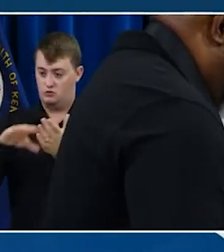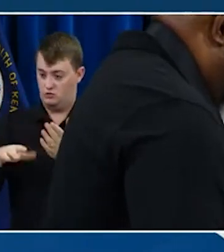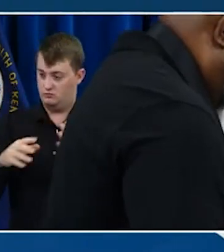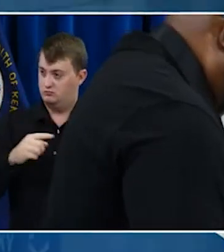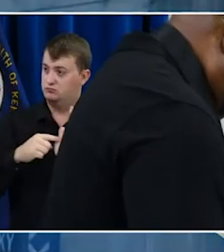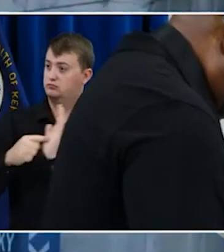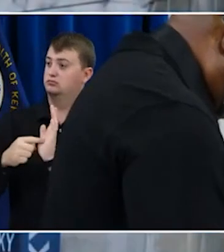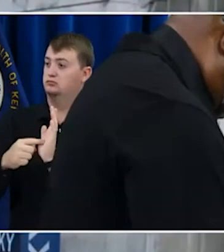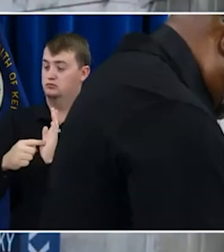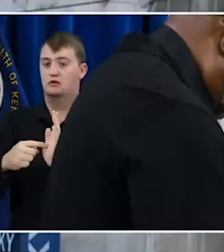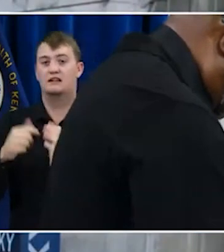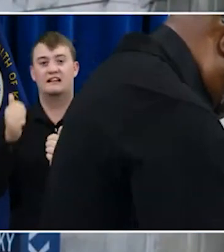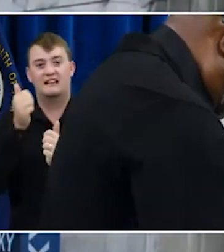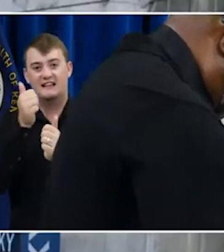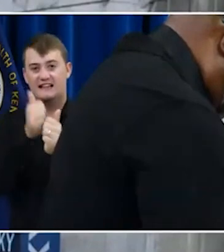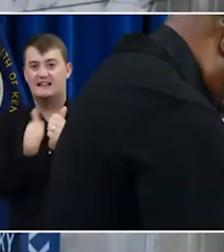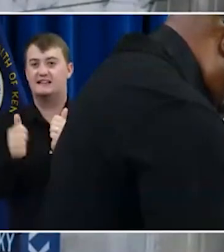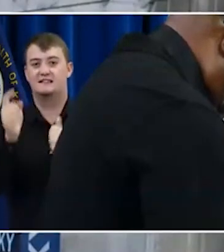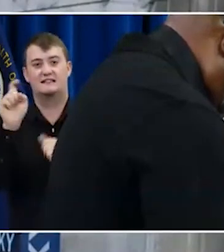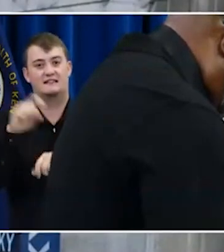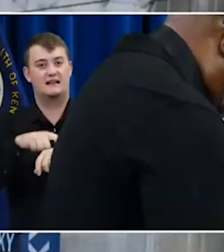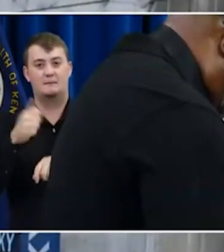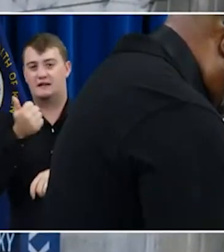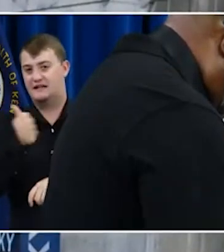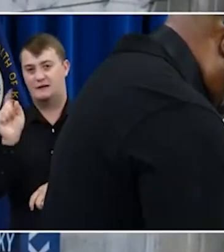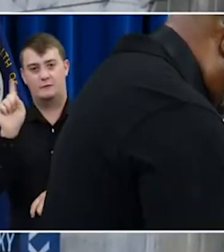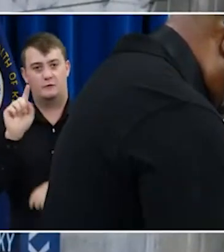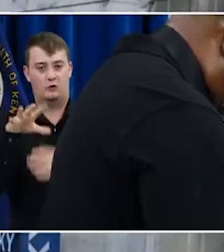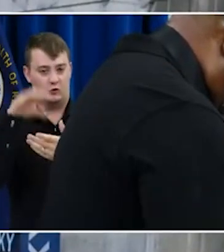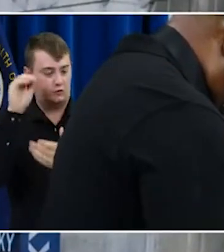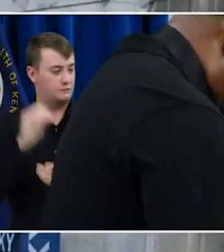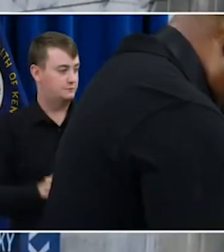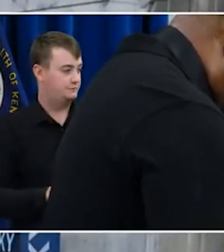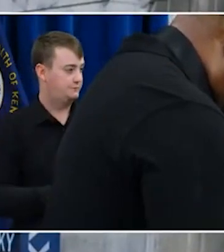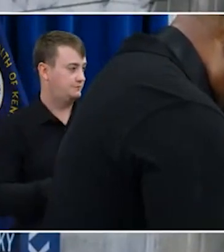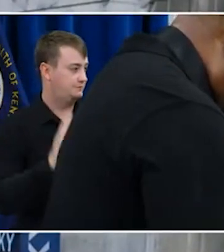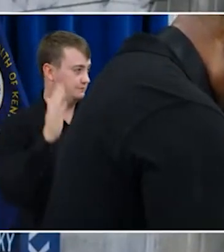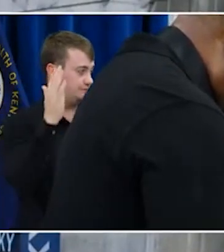truly embodying anytime, anywhere learning.